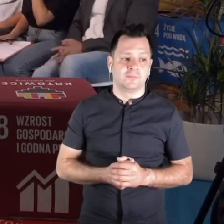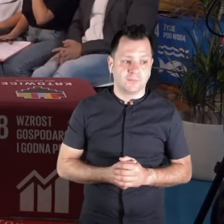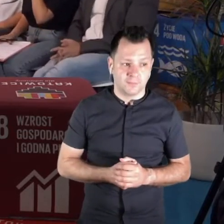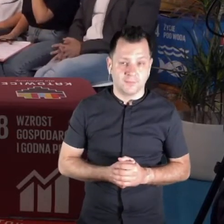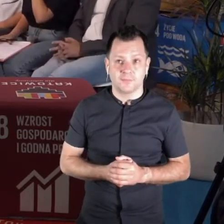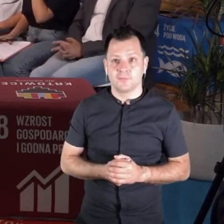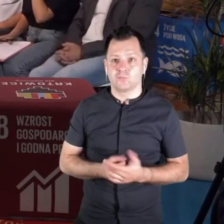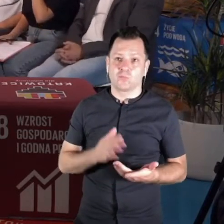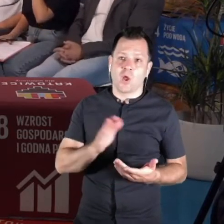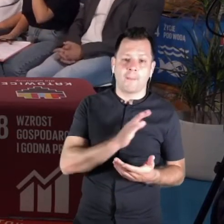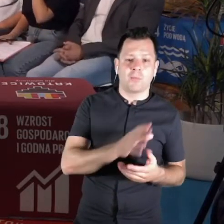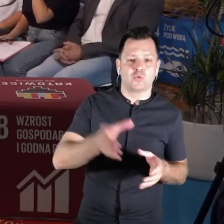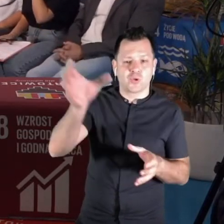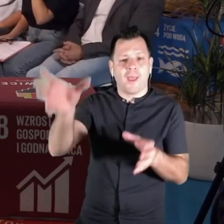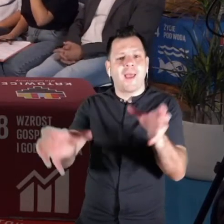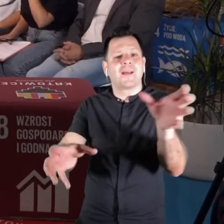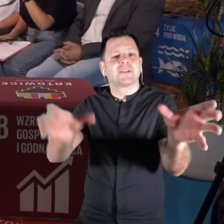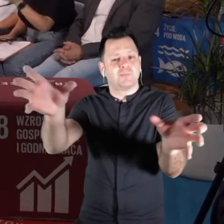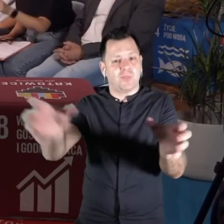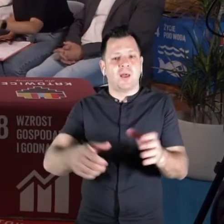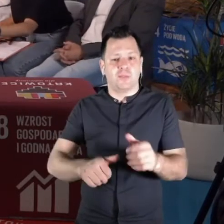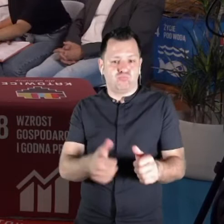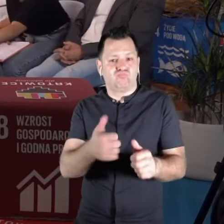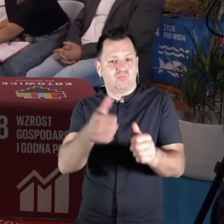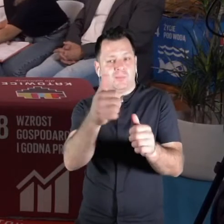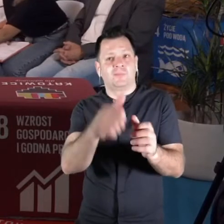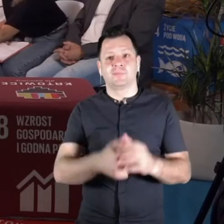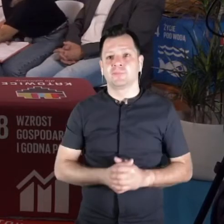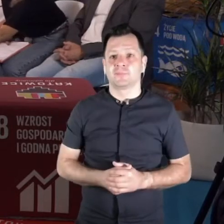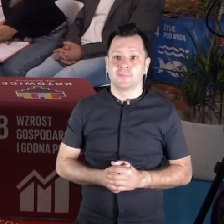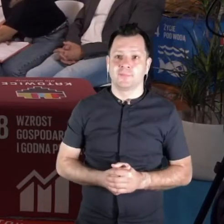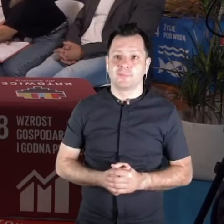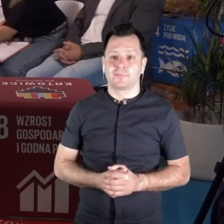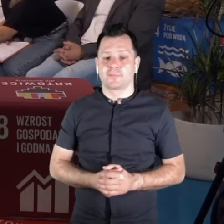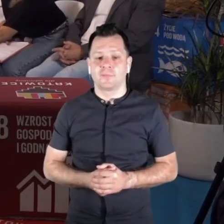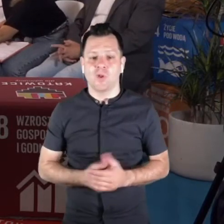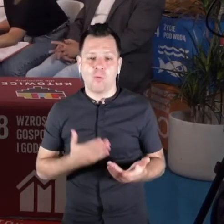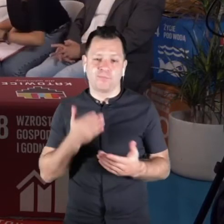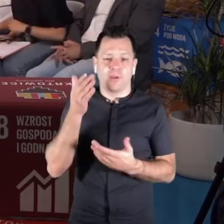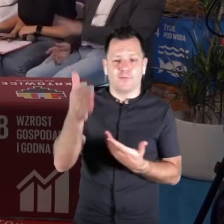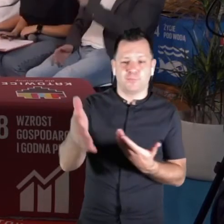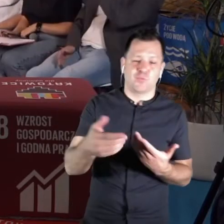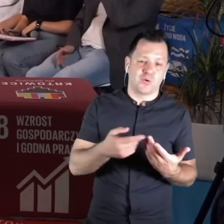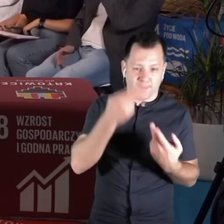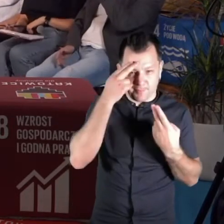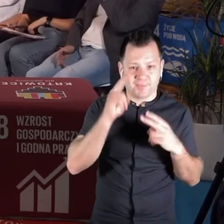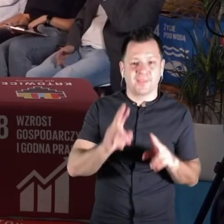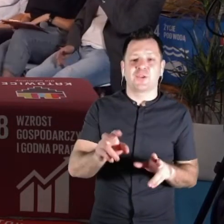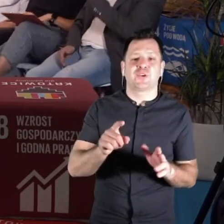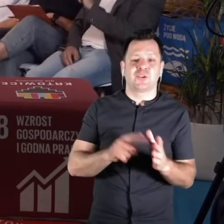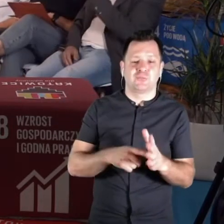future more. And as I say, we work a lot on formats such as participation, organizing